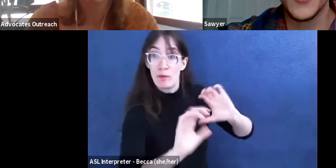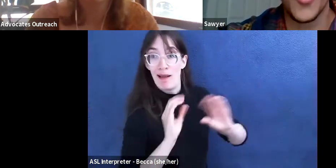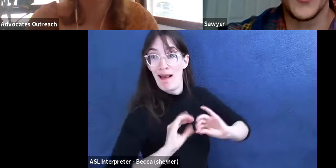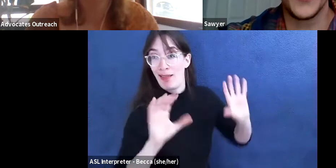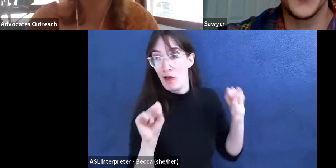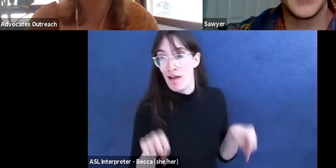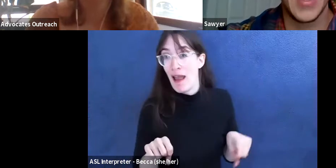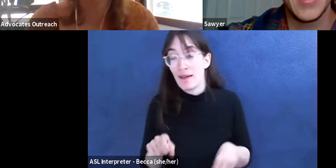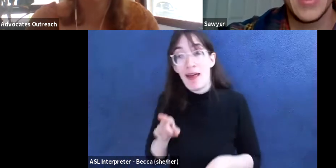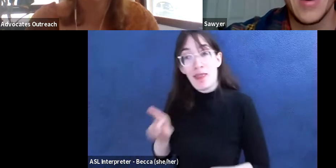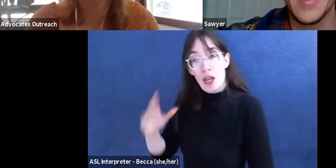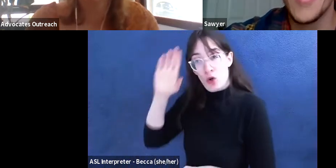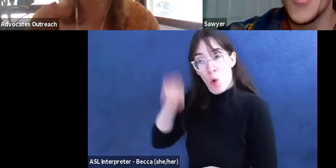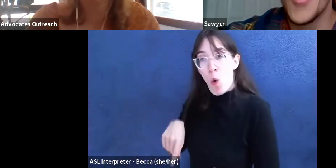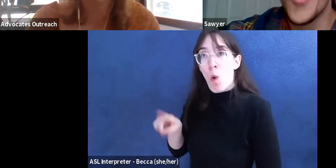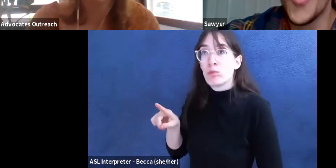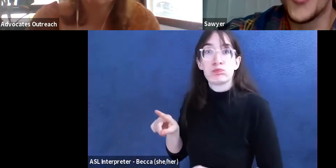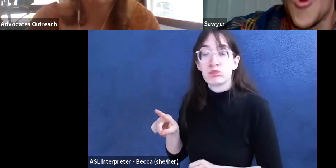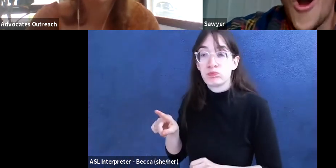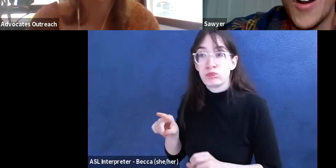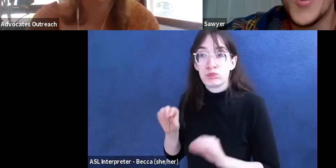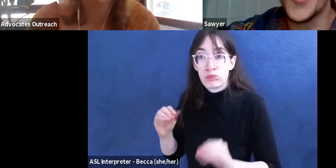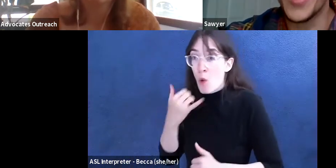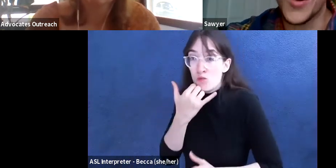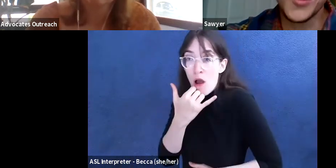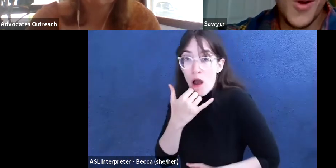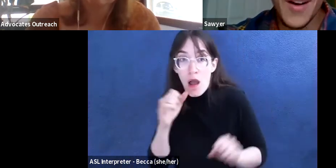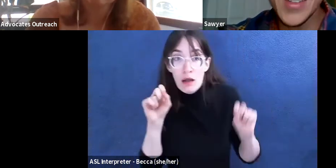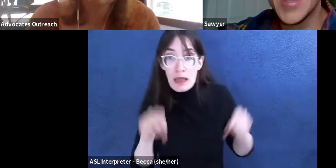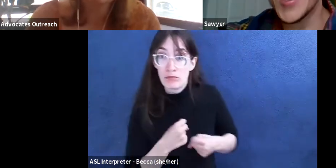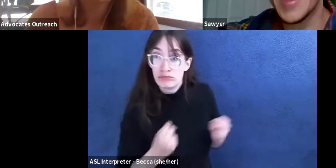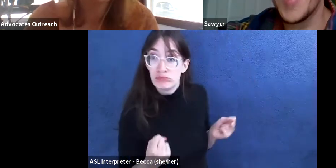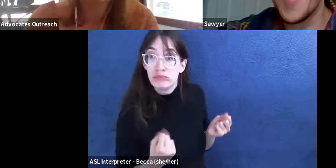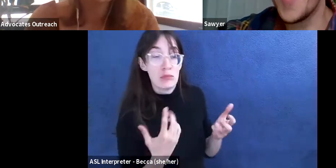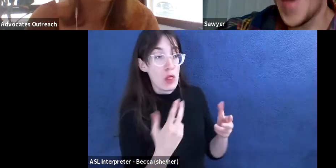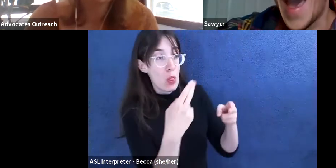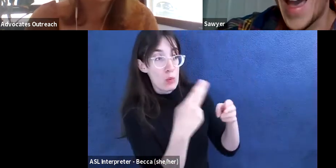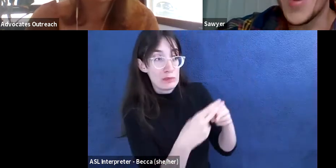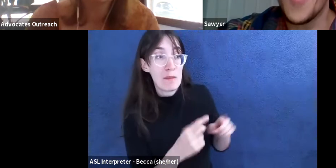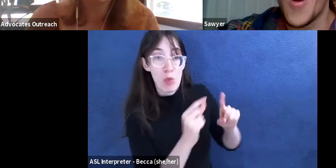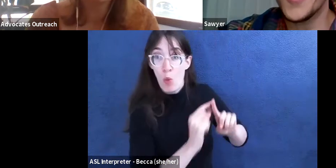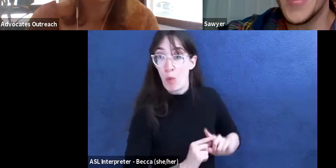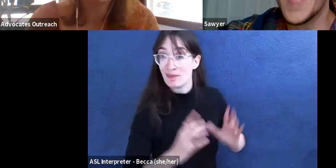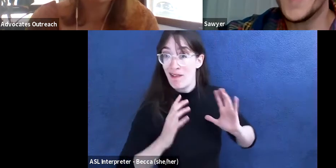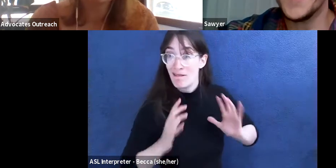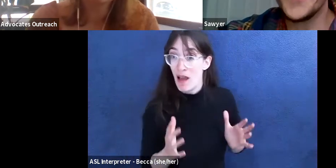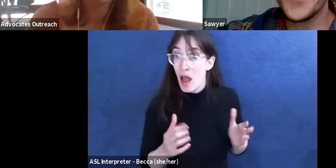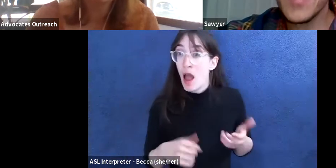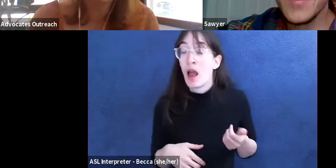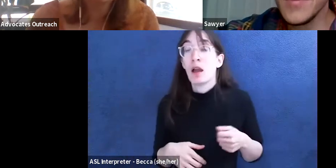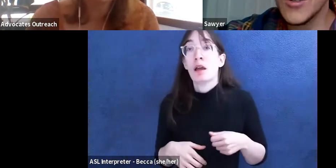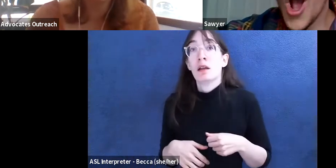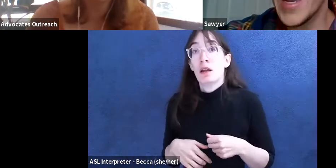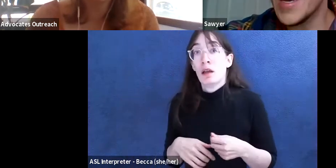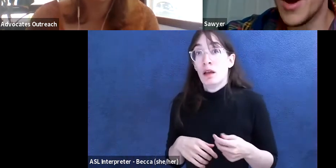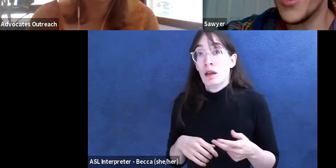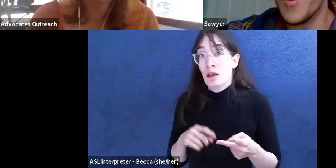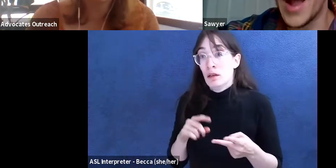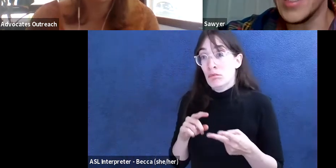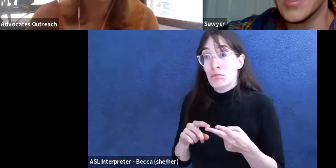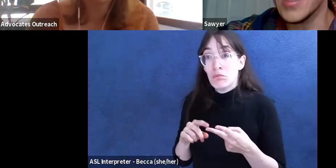other child at the daycare was touching her cookie. And so at first